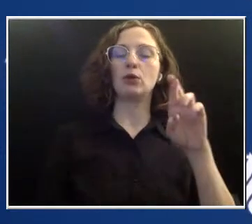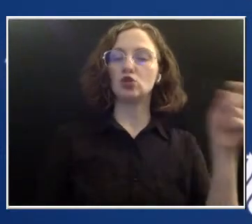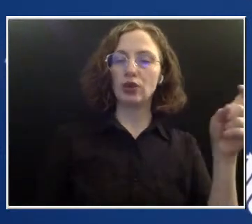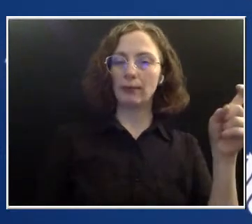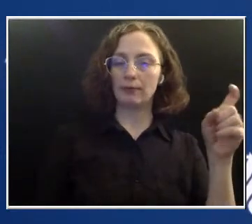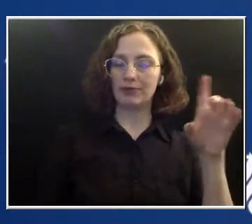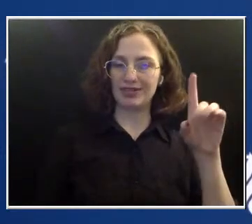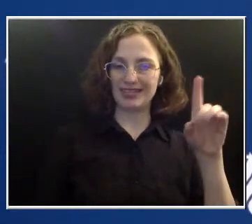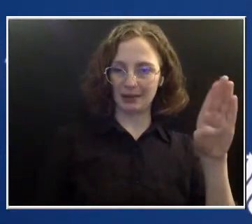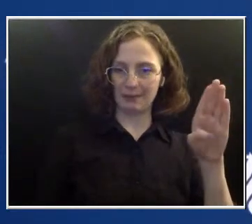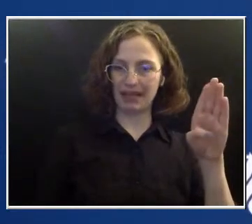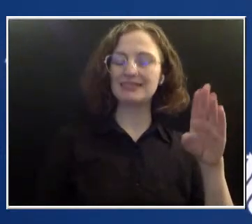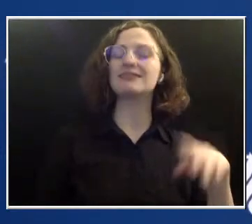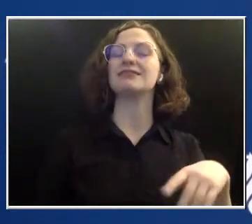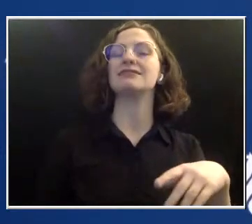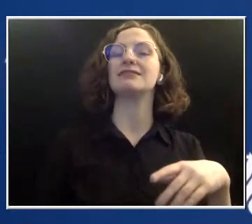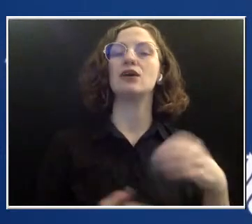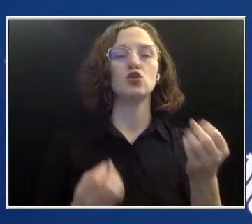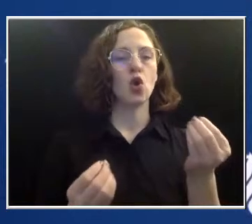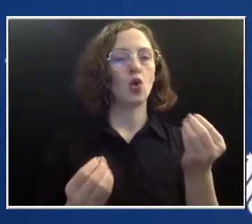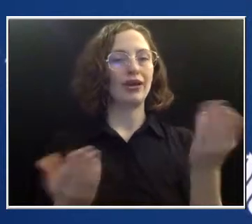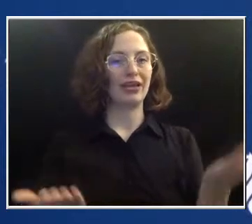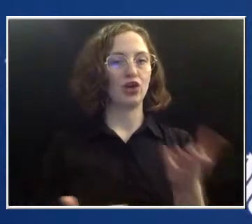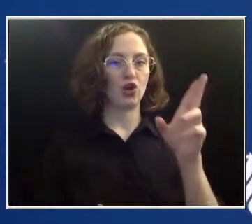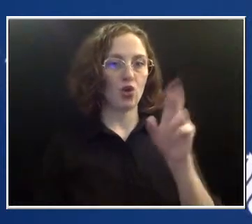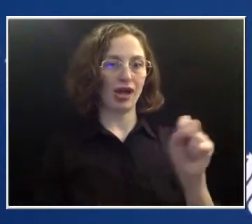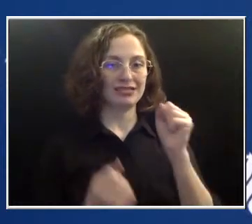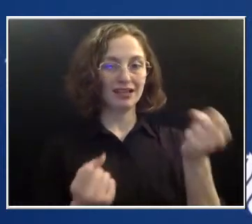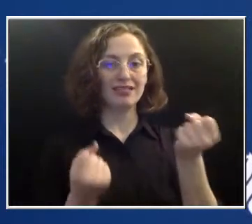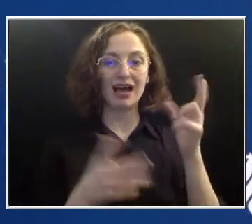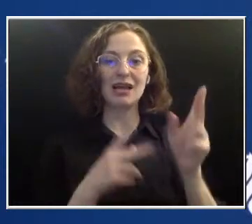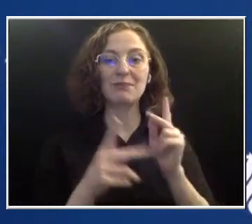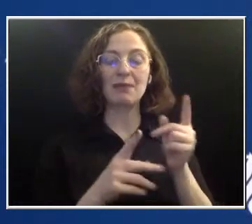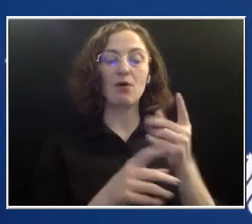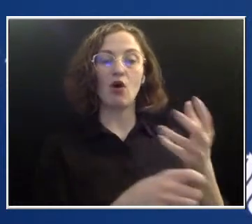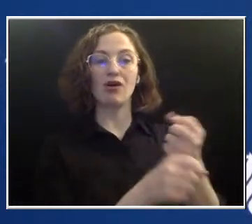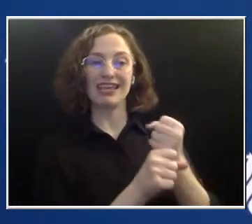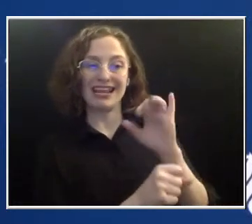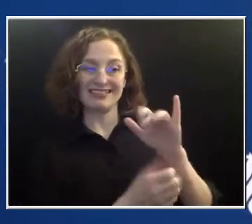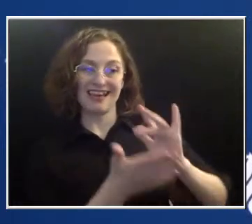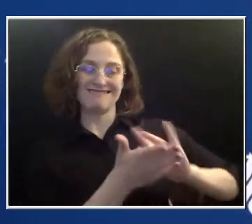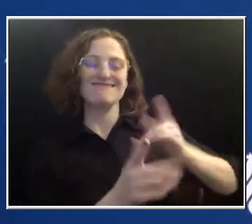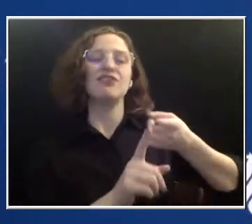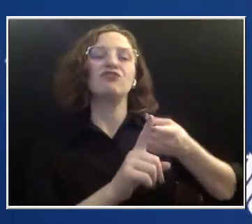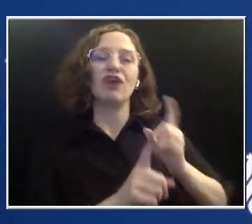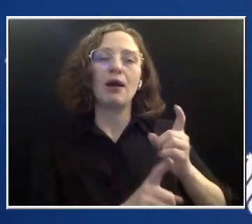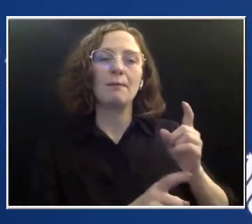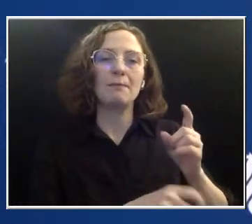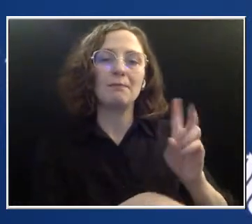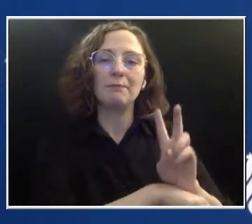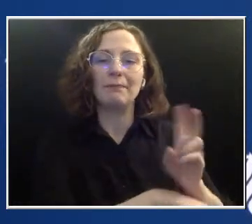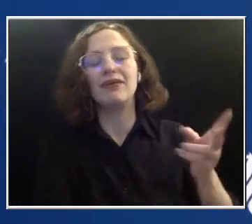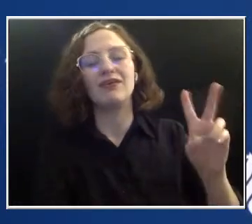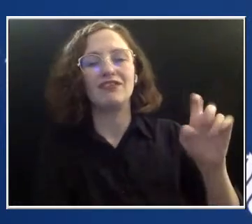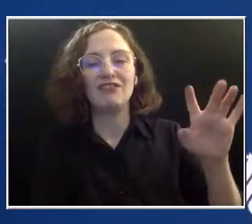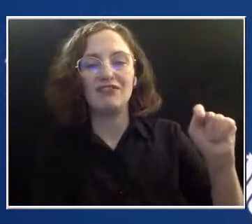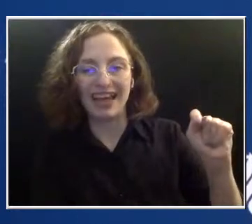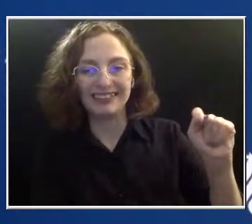people in the United States were maybe getting it from veterinary sources that weren't even in the prescription database as well. So it's